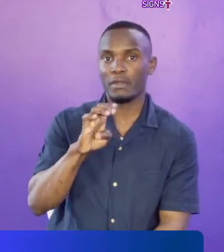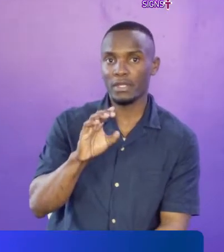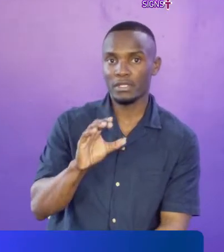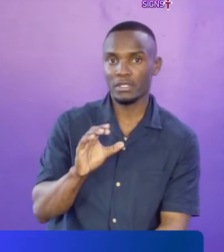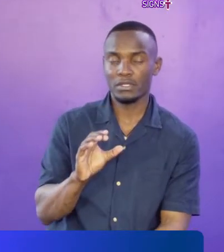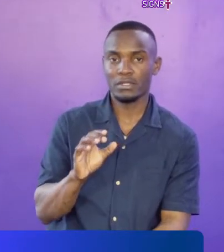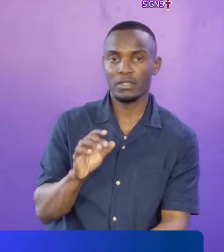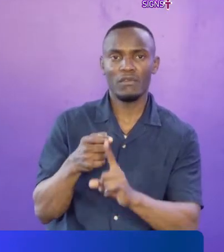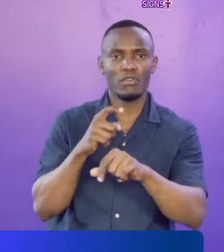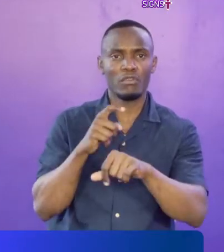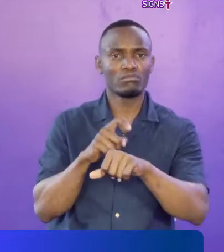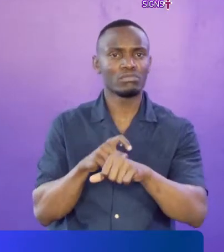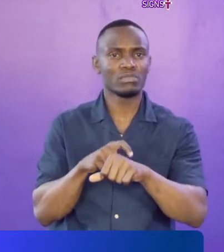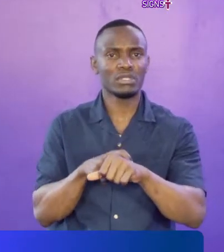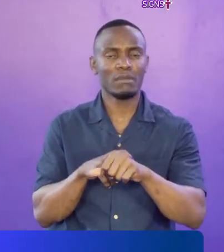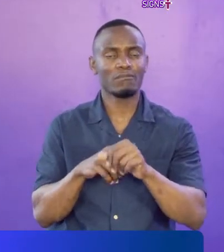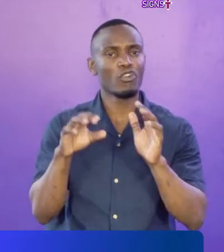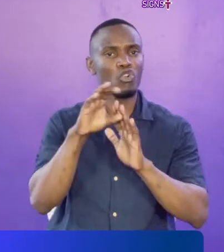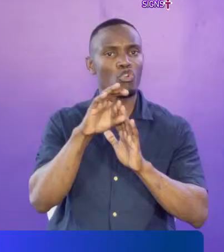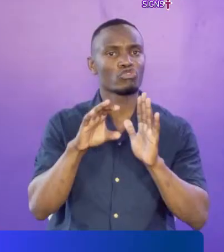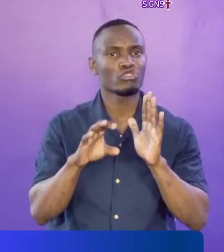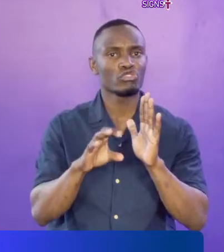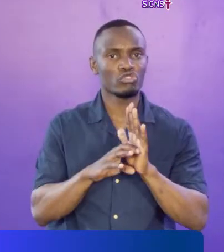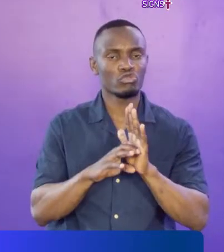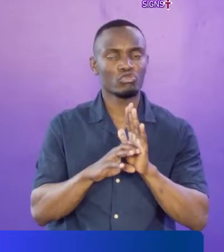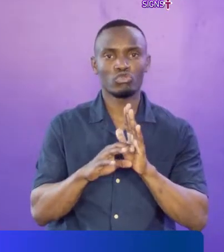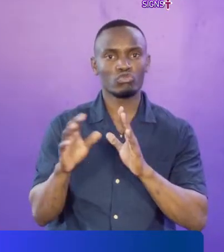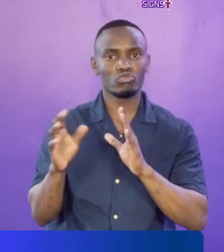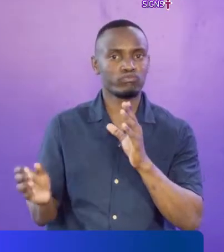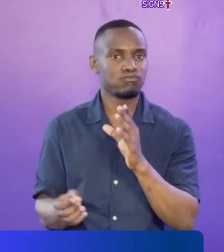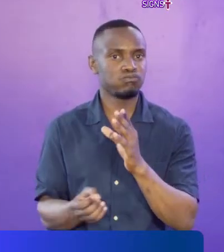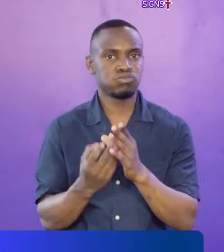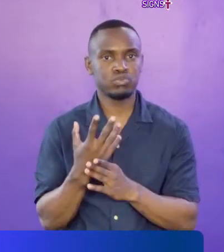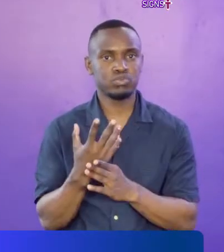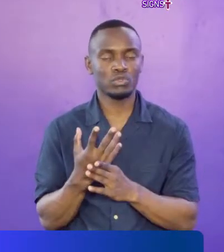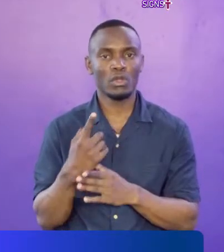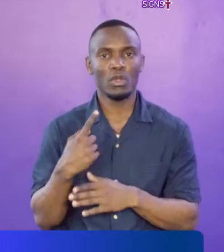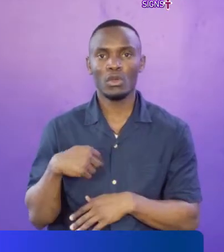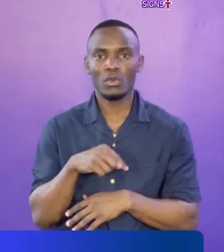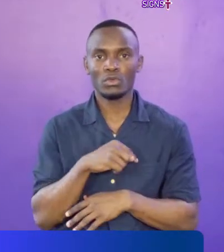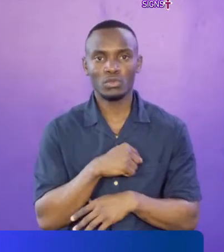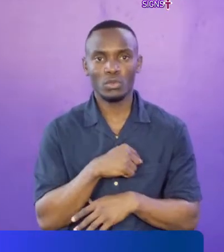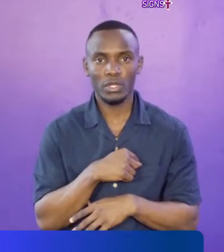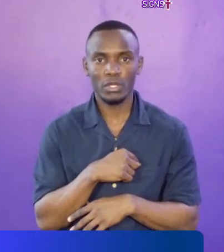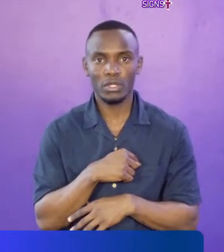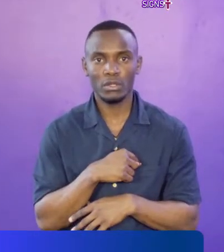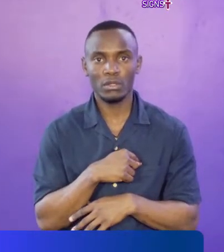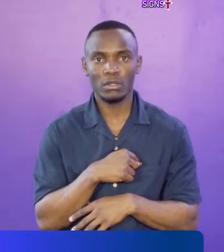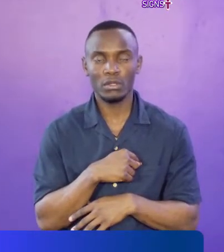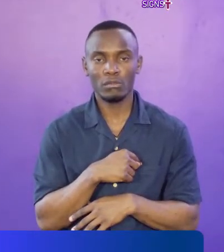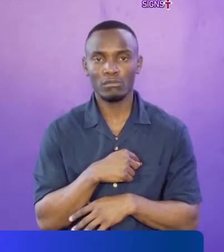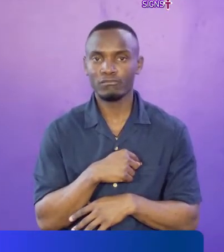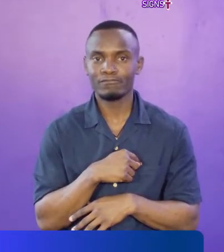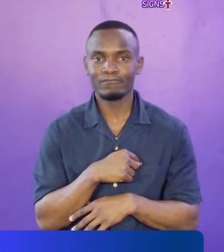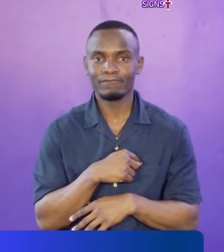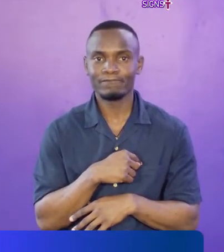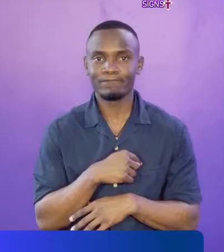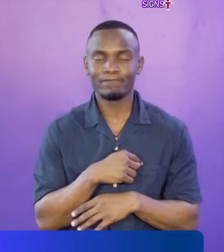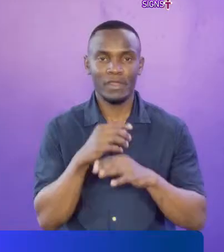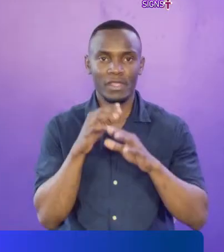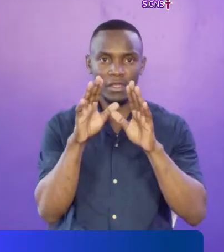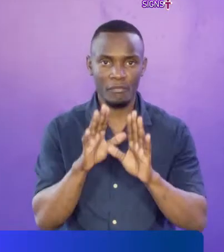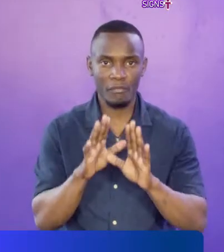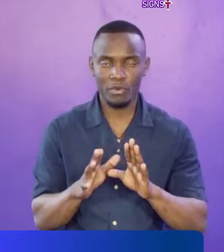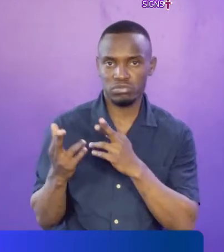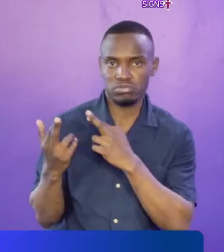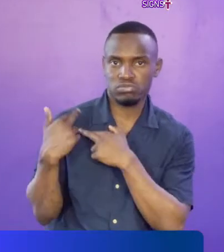the promulgation of the Kenyan Constitution. We've been playing a very key role in the